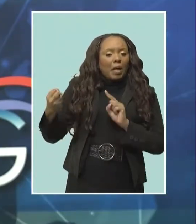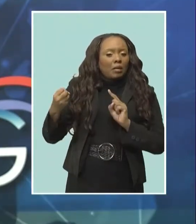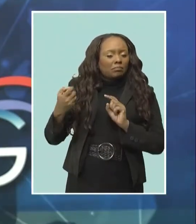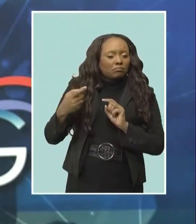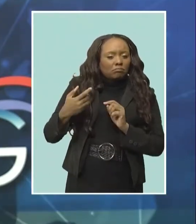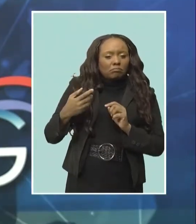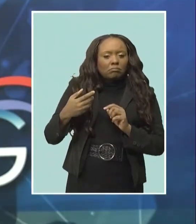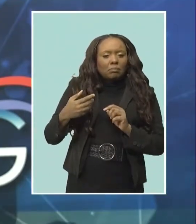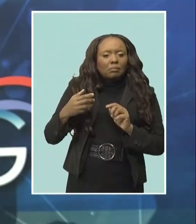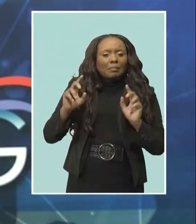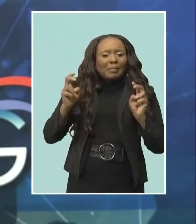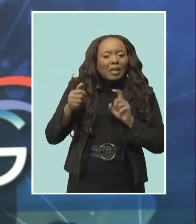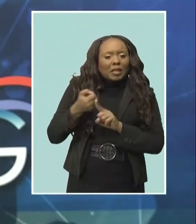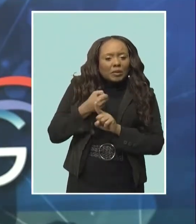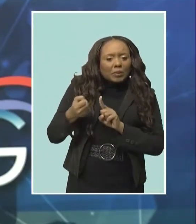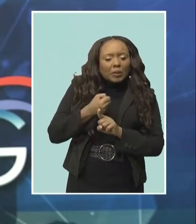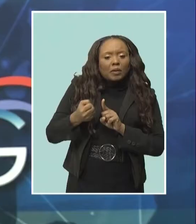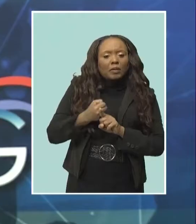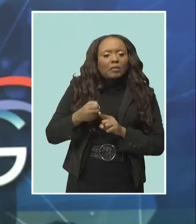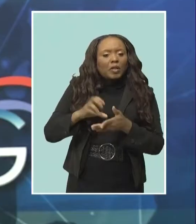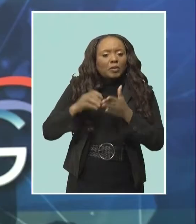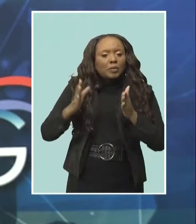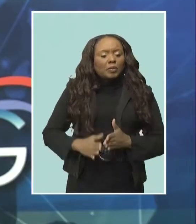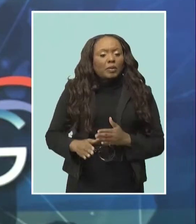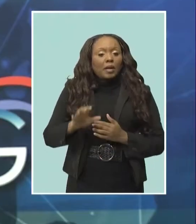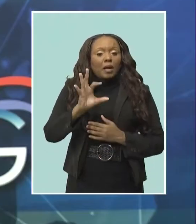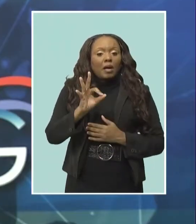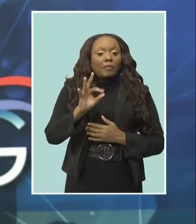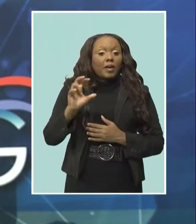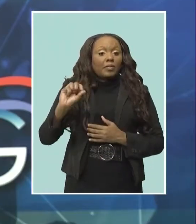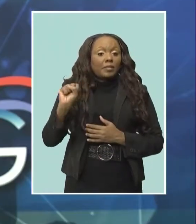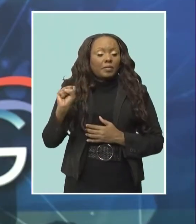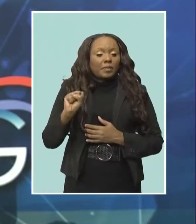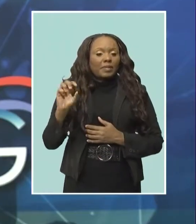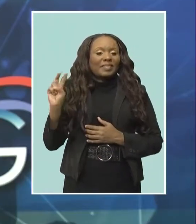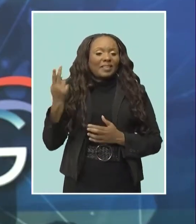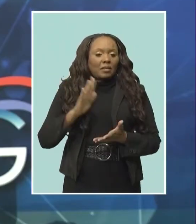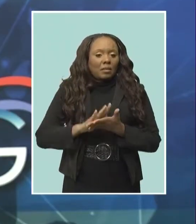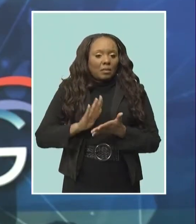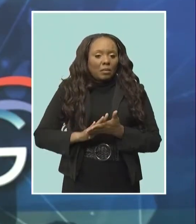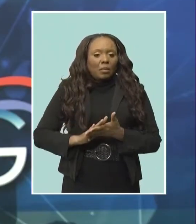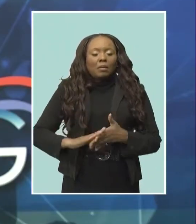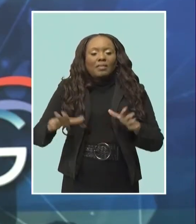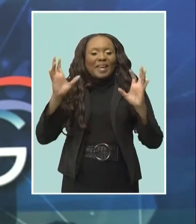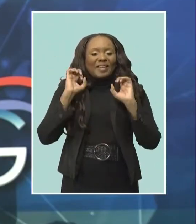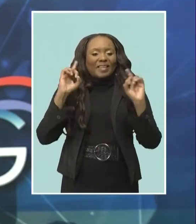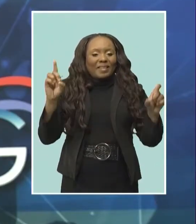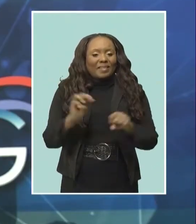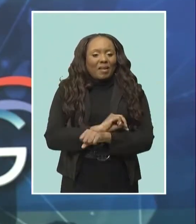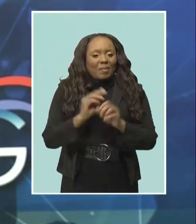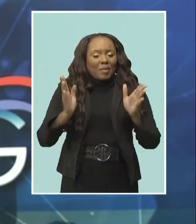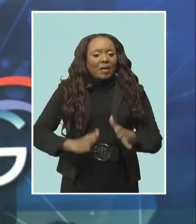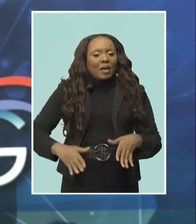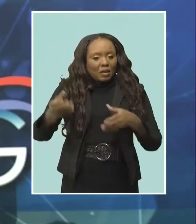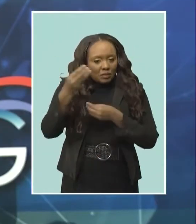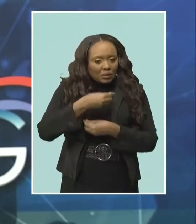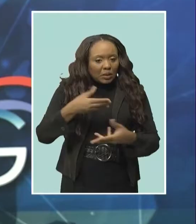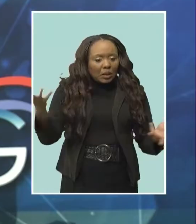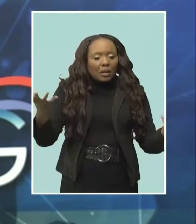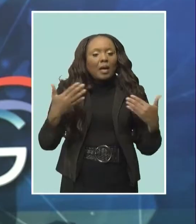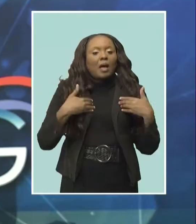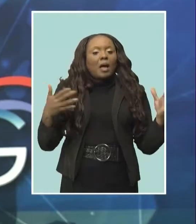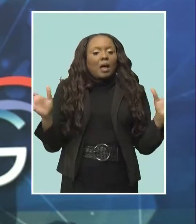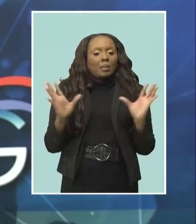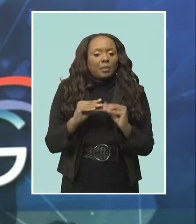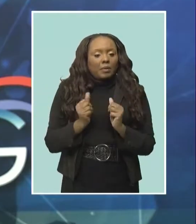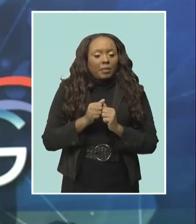Smith Secondary School yesterday. Confirmation of this from Education Minister Kay McConney following a lengthy meeting with the